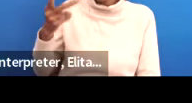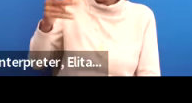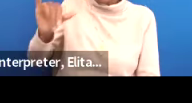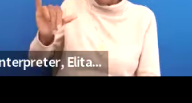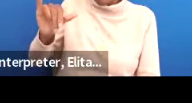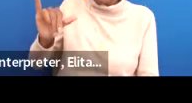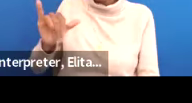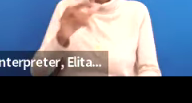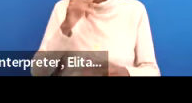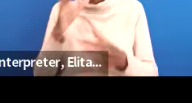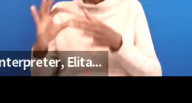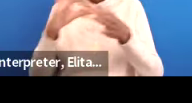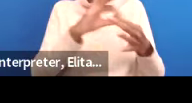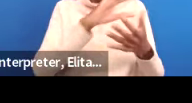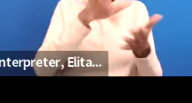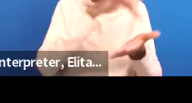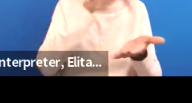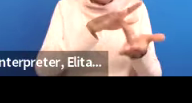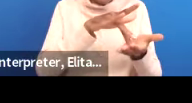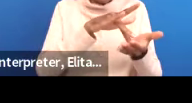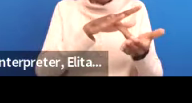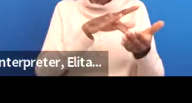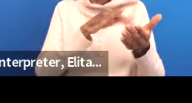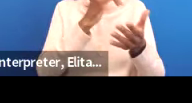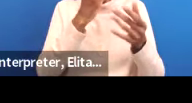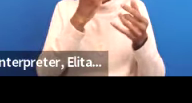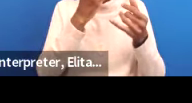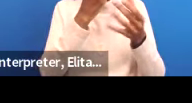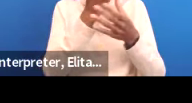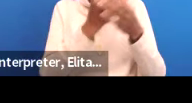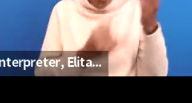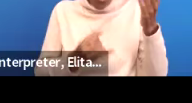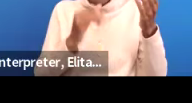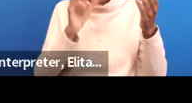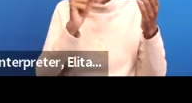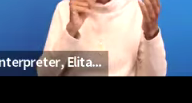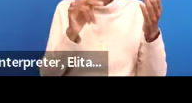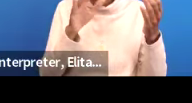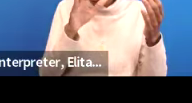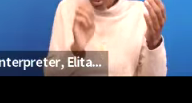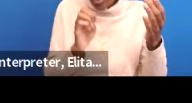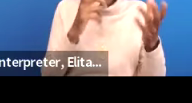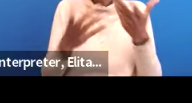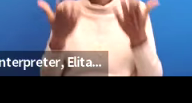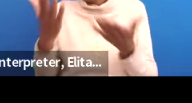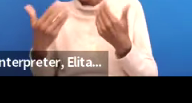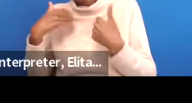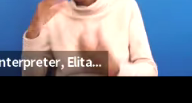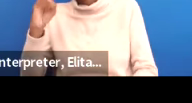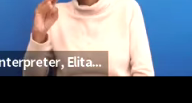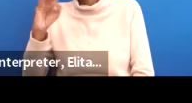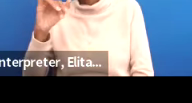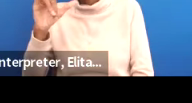injury related to central cord syndrome who might have myelopathy and then